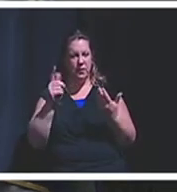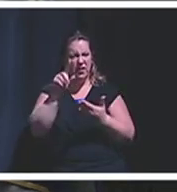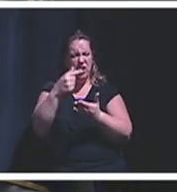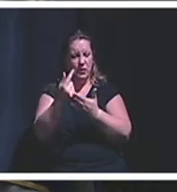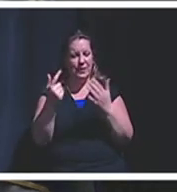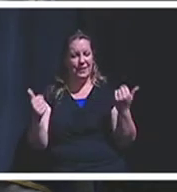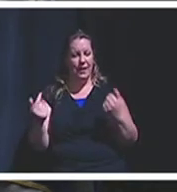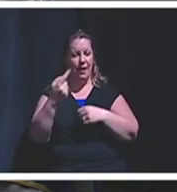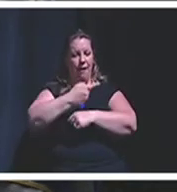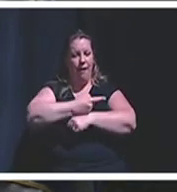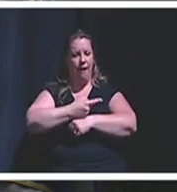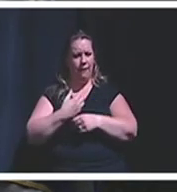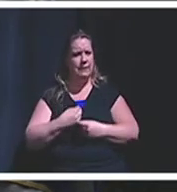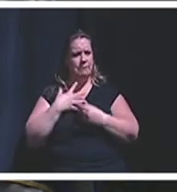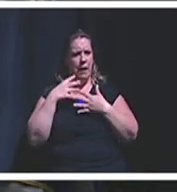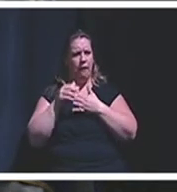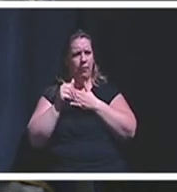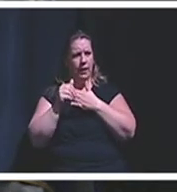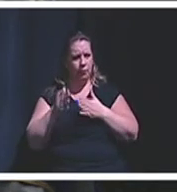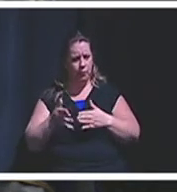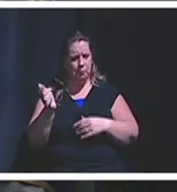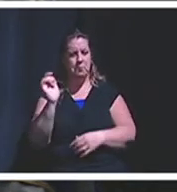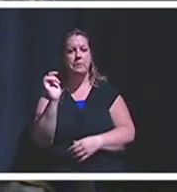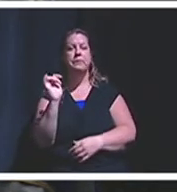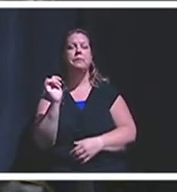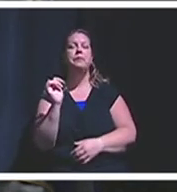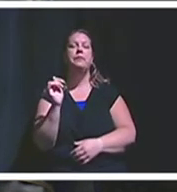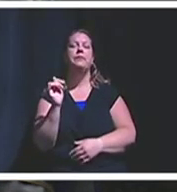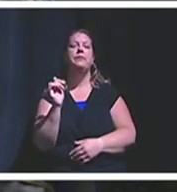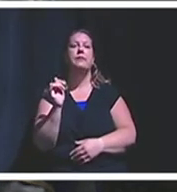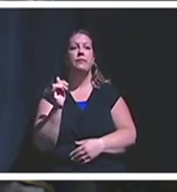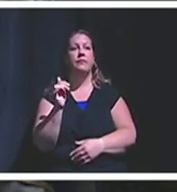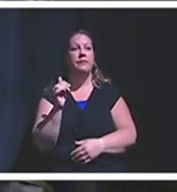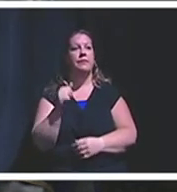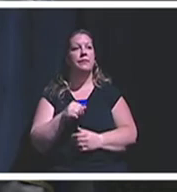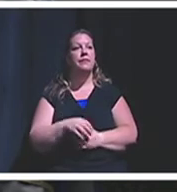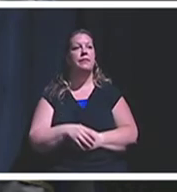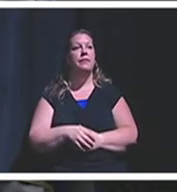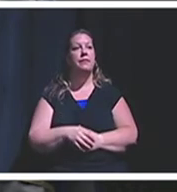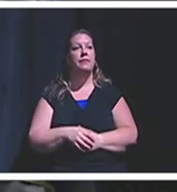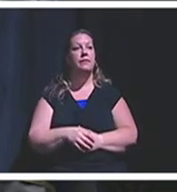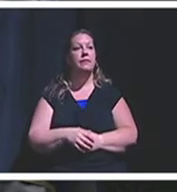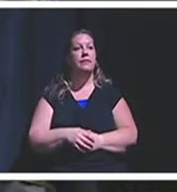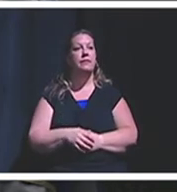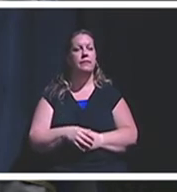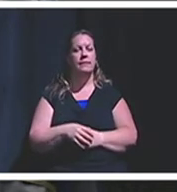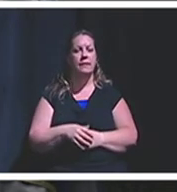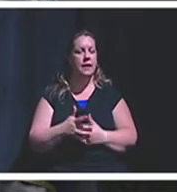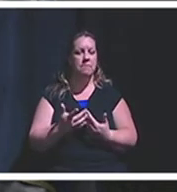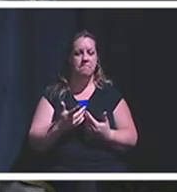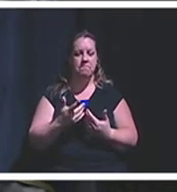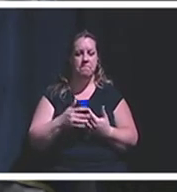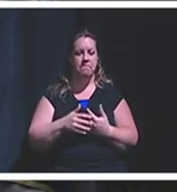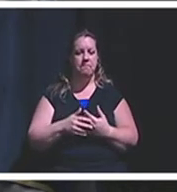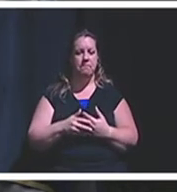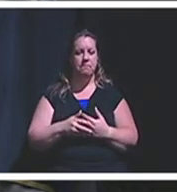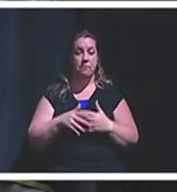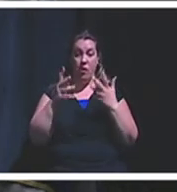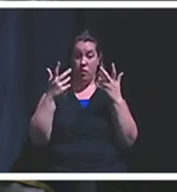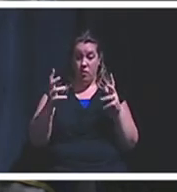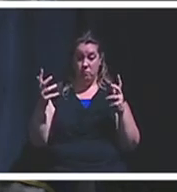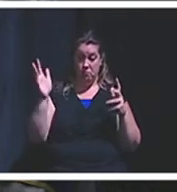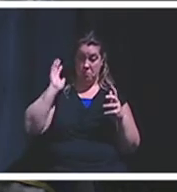graduating, who came along after life got in the way of a professional